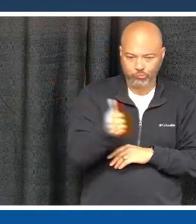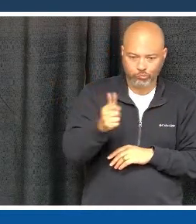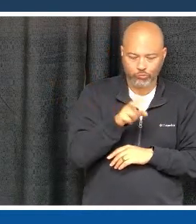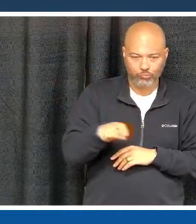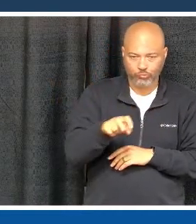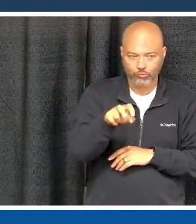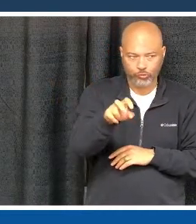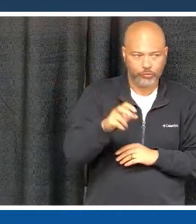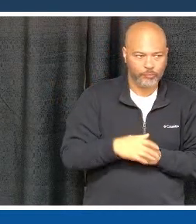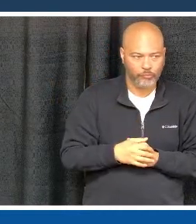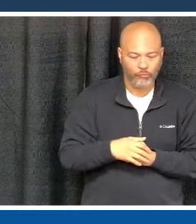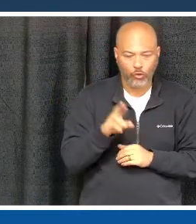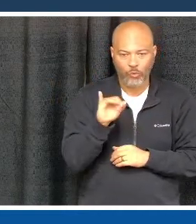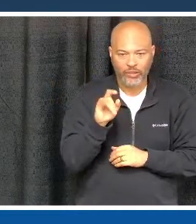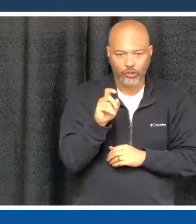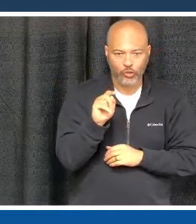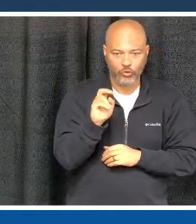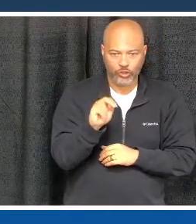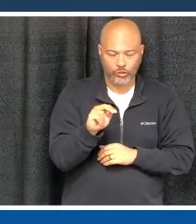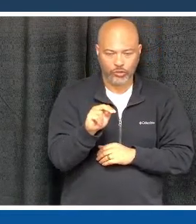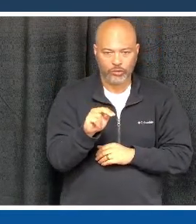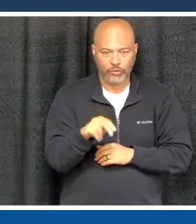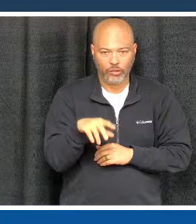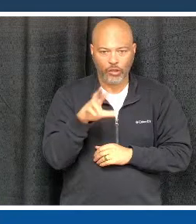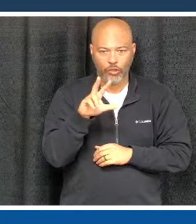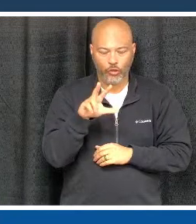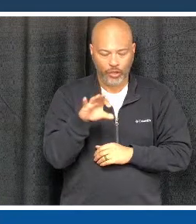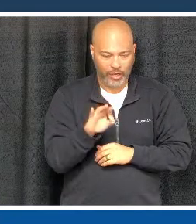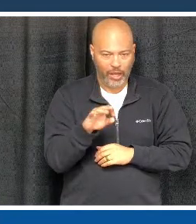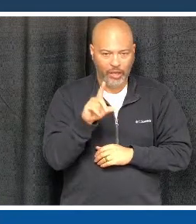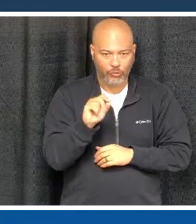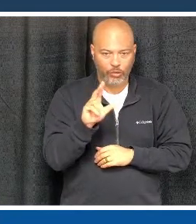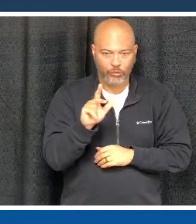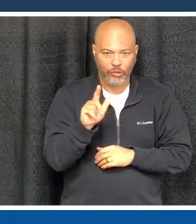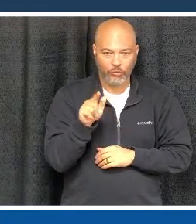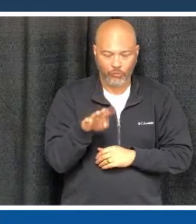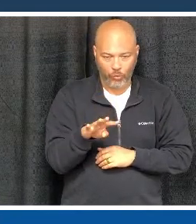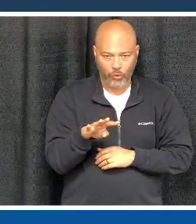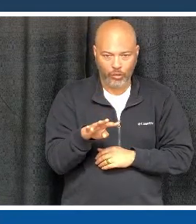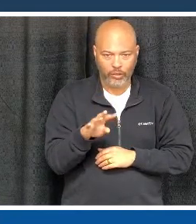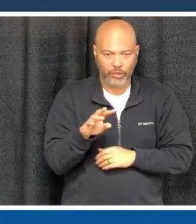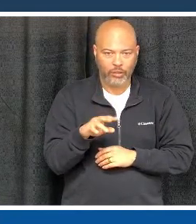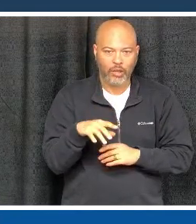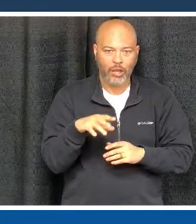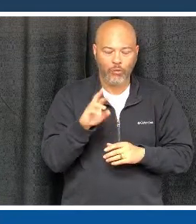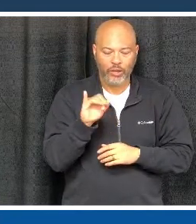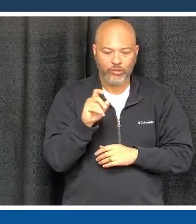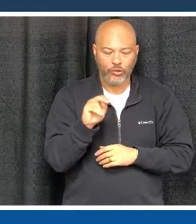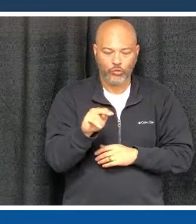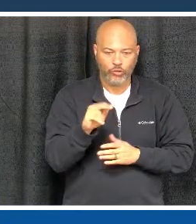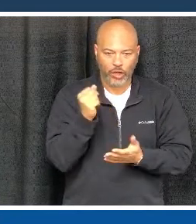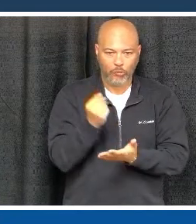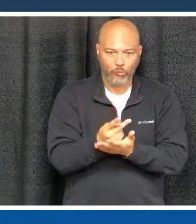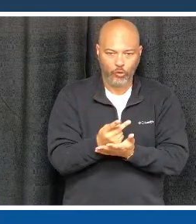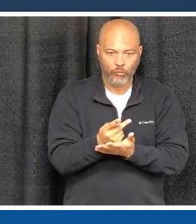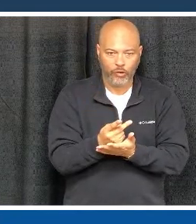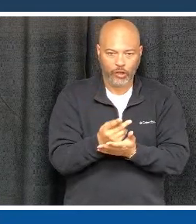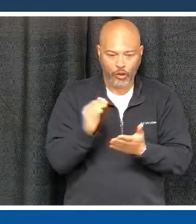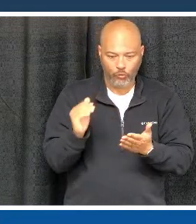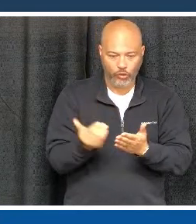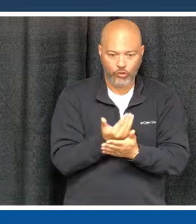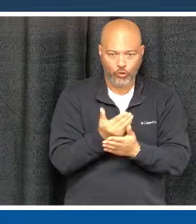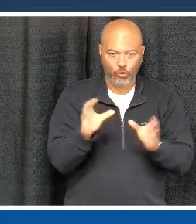consideration. Resolution 39, 2023-24, a resolution approving a renewal